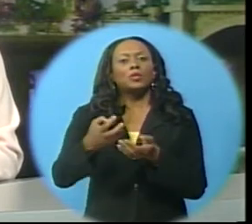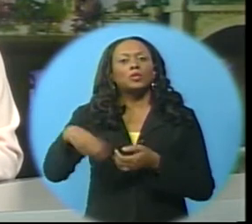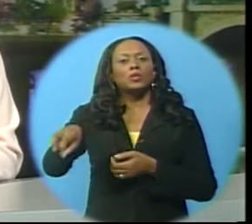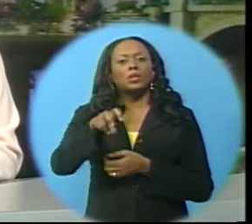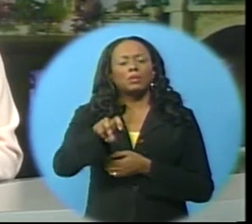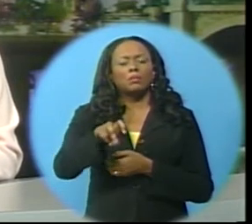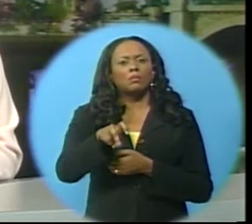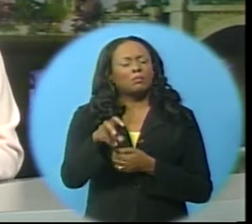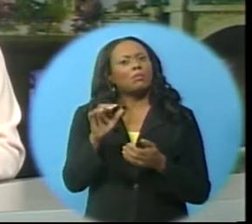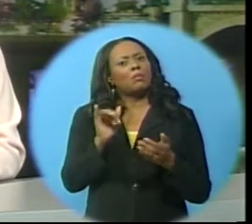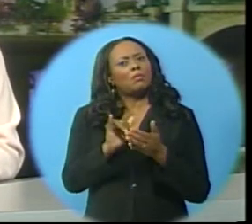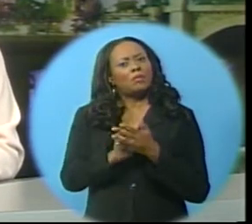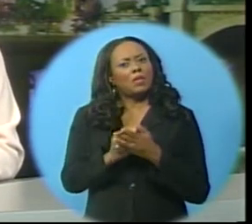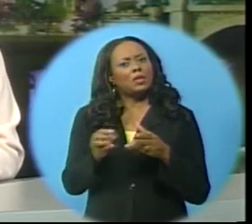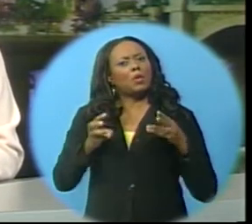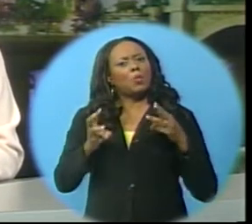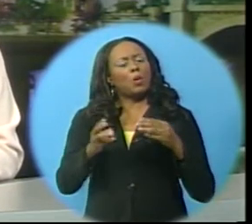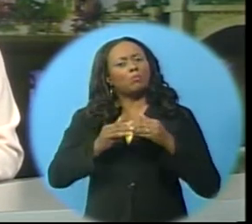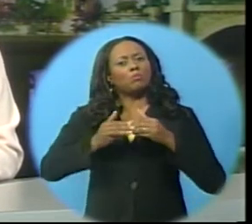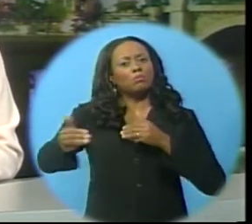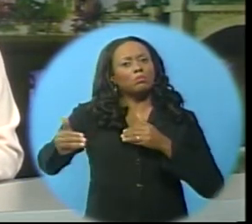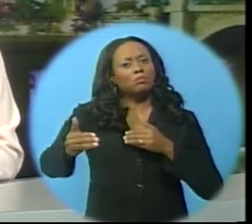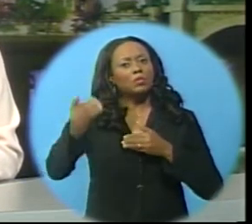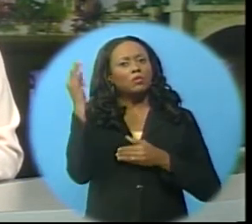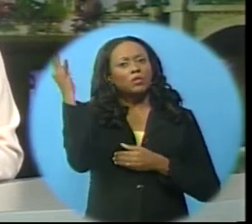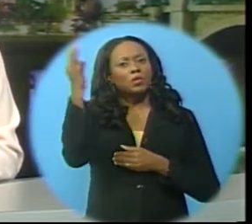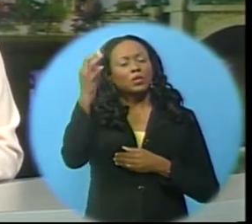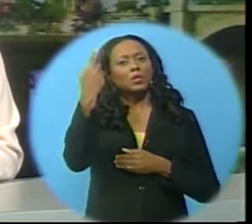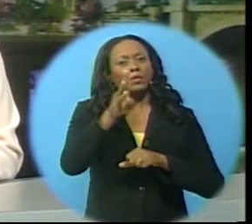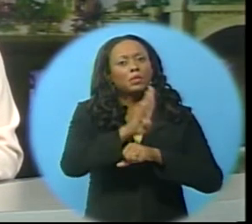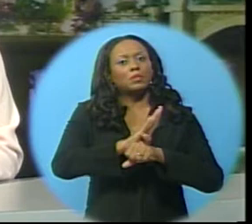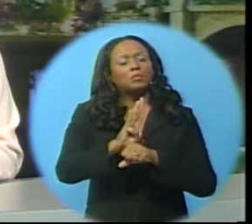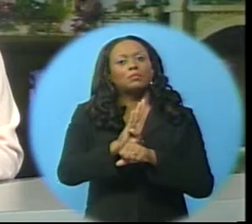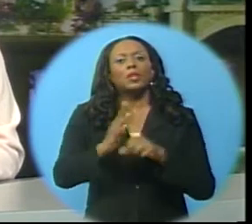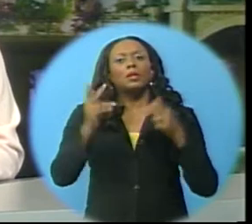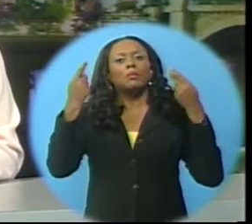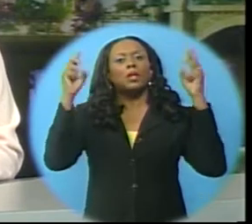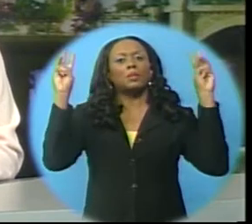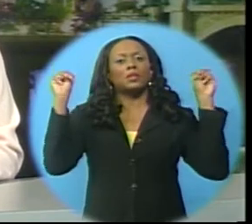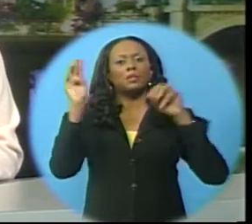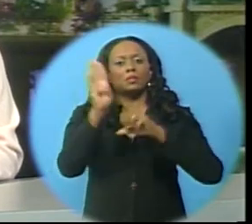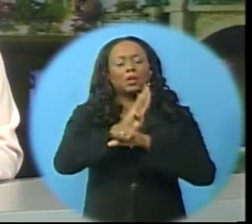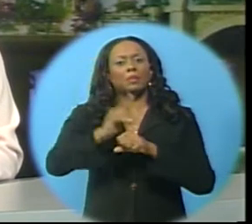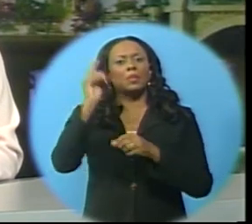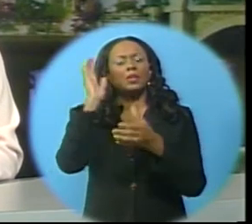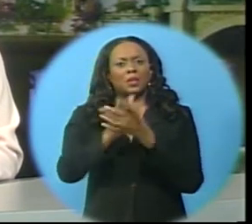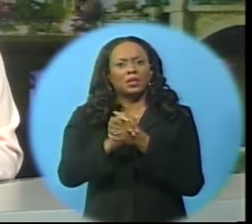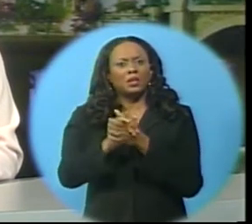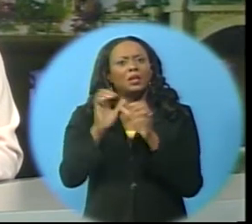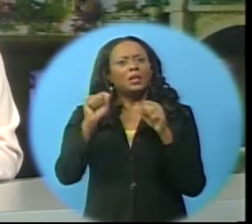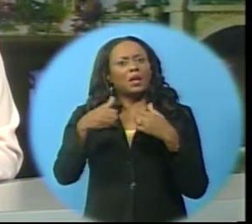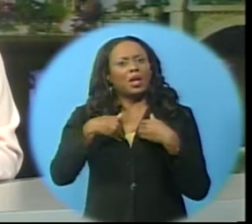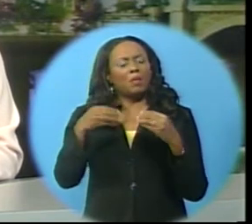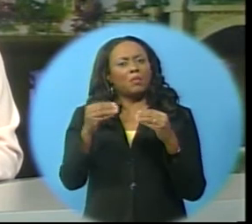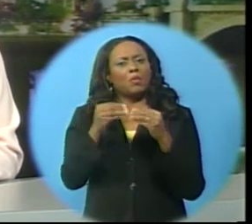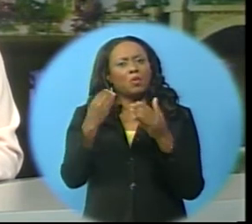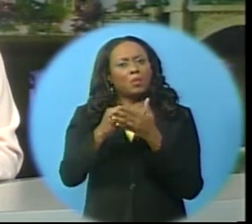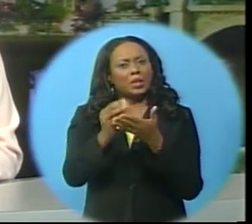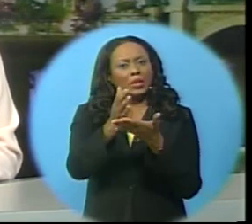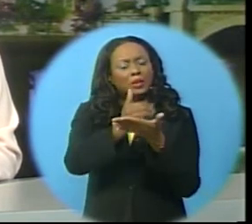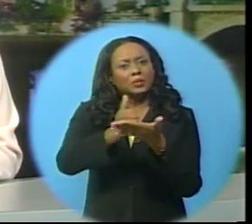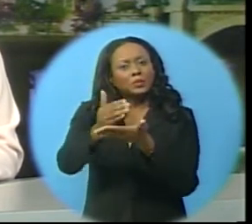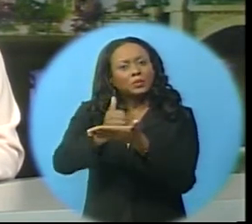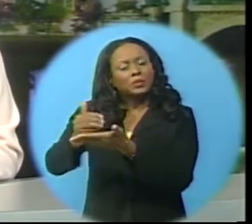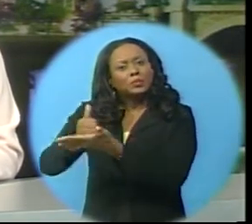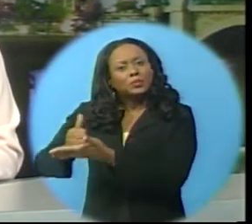forward for barbados that's according to prime minister fundo stewart who believes there's some additional foreign exchange earning potential in the